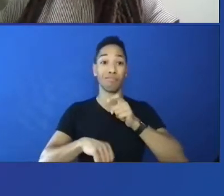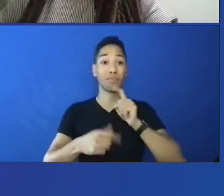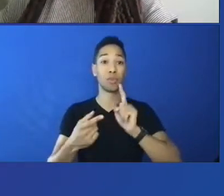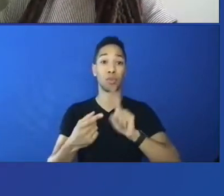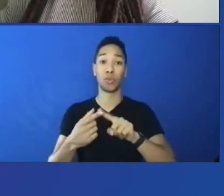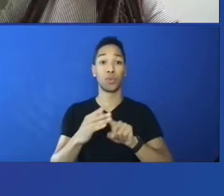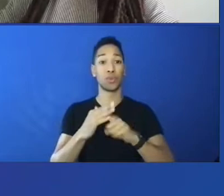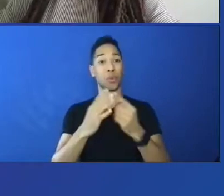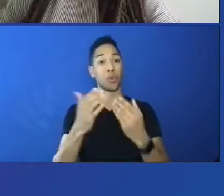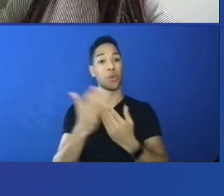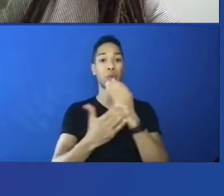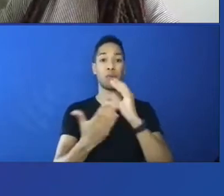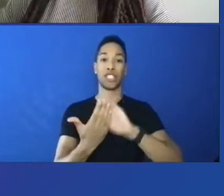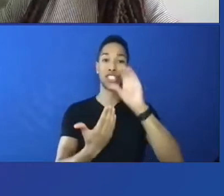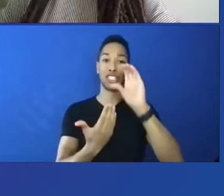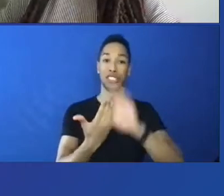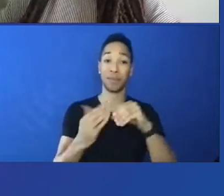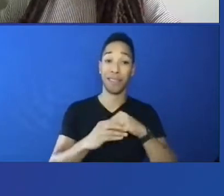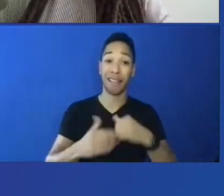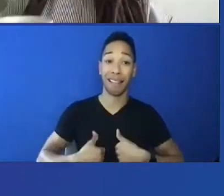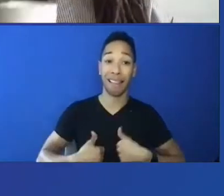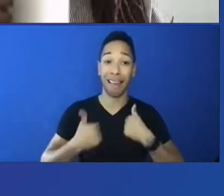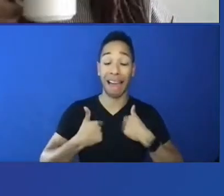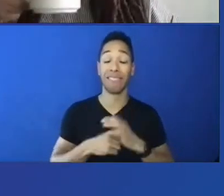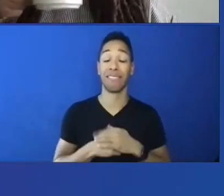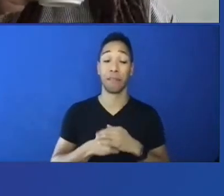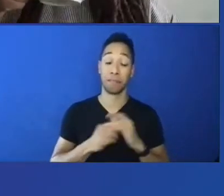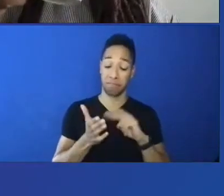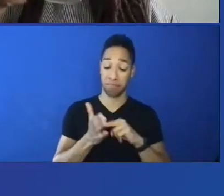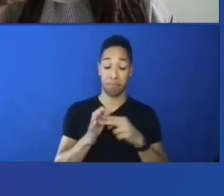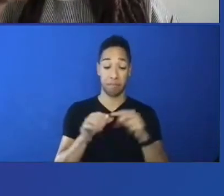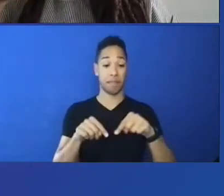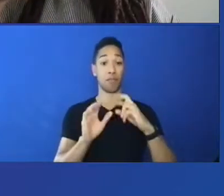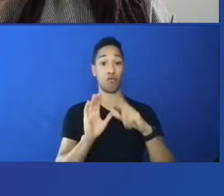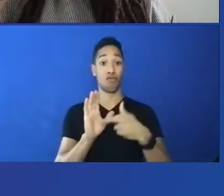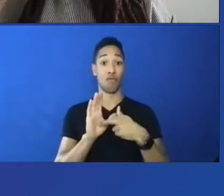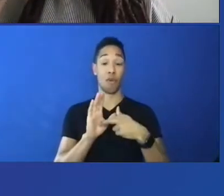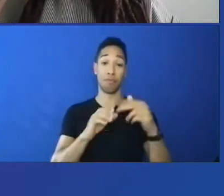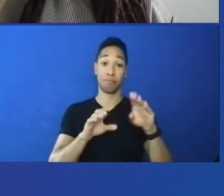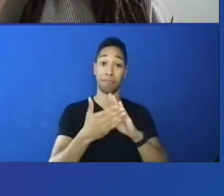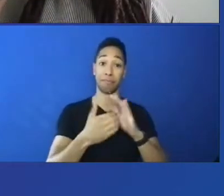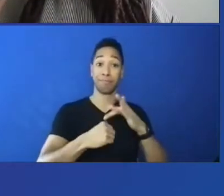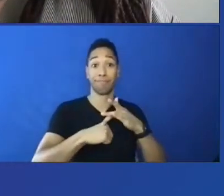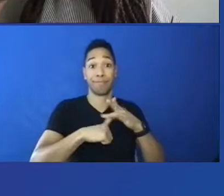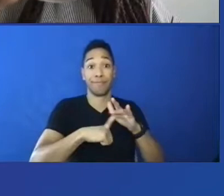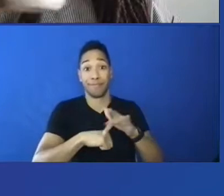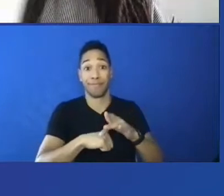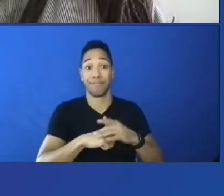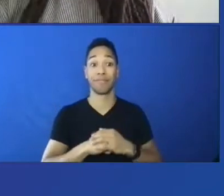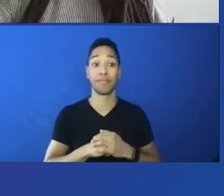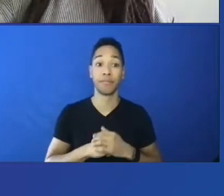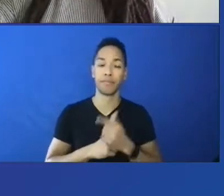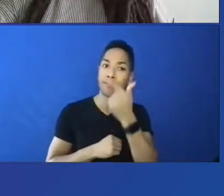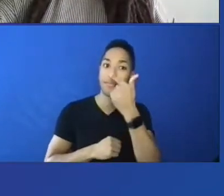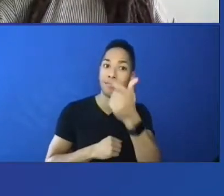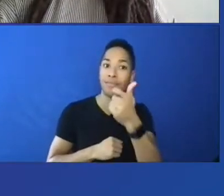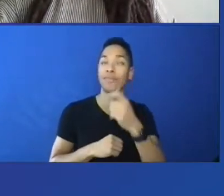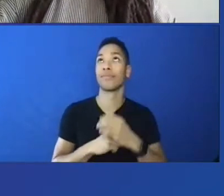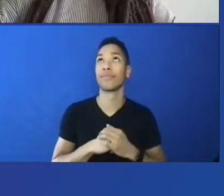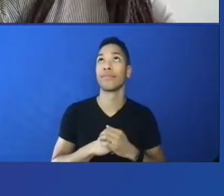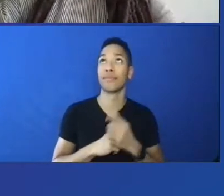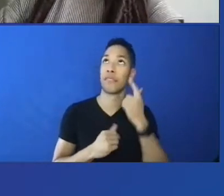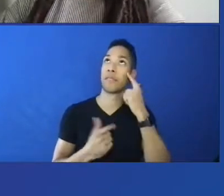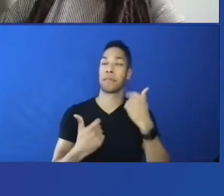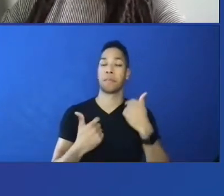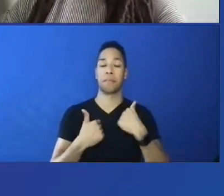life. And so this role opened up. What's interesting for me in terms of how